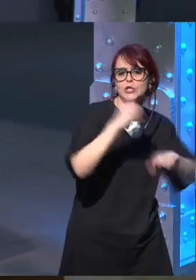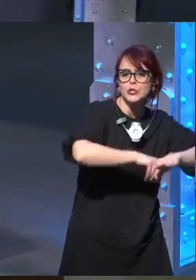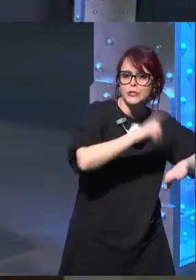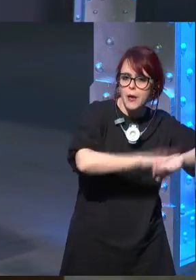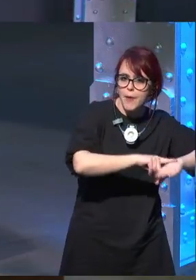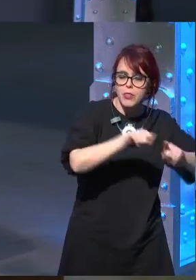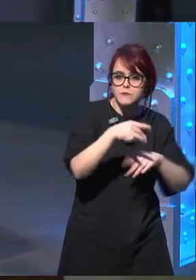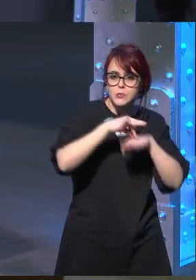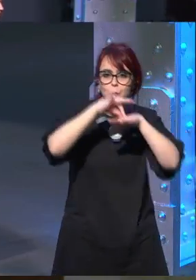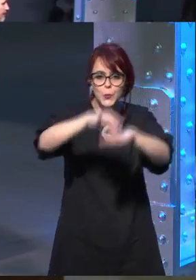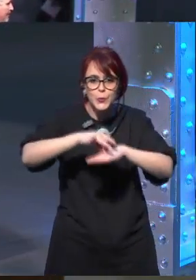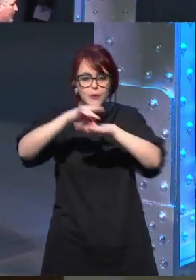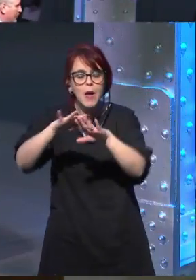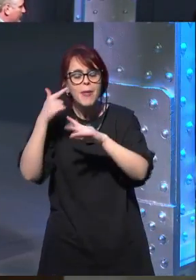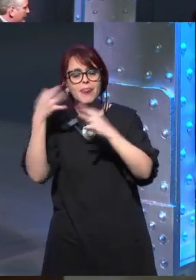Amplify your connections.